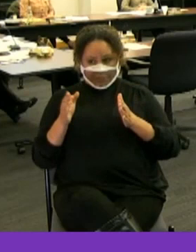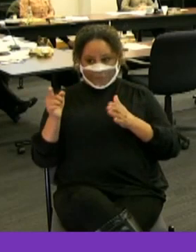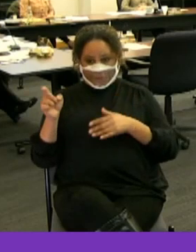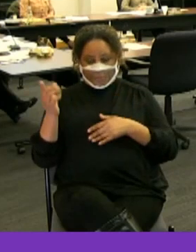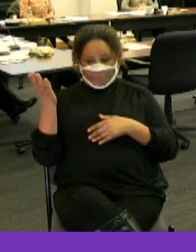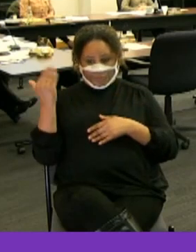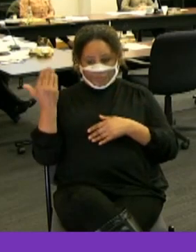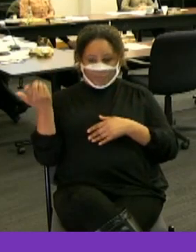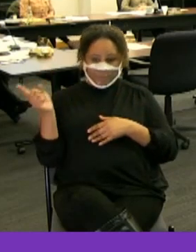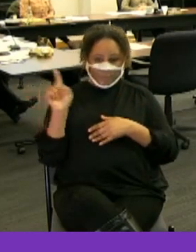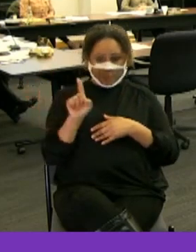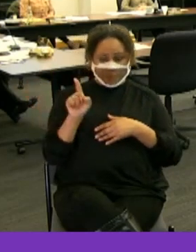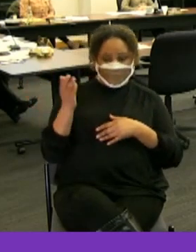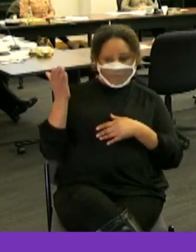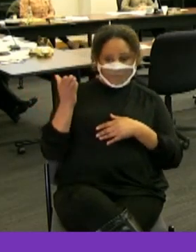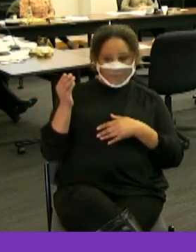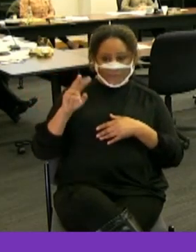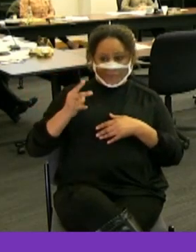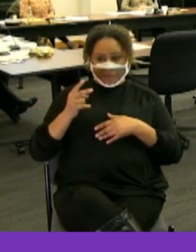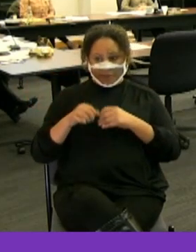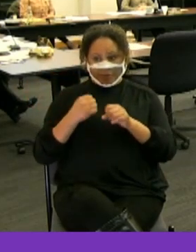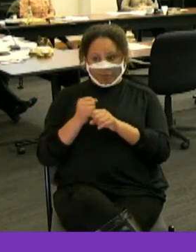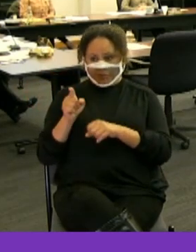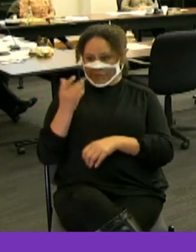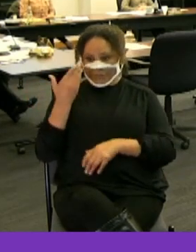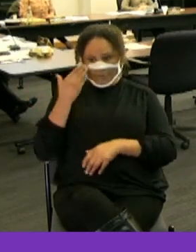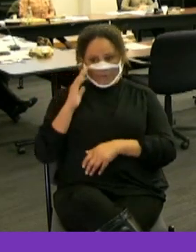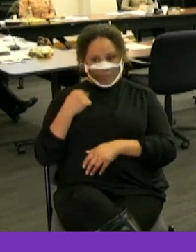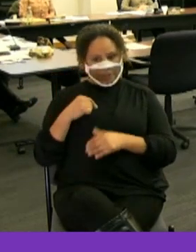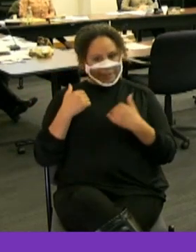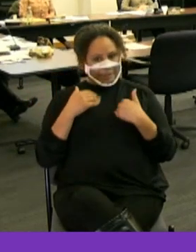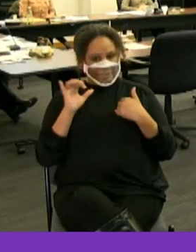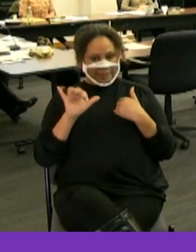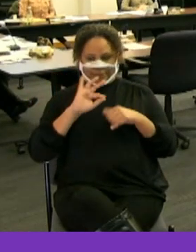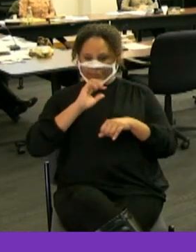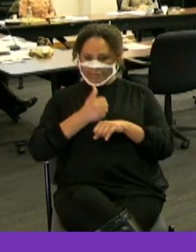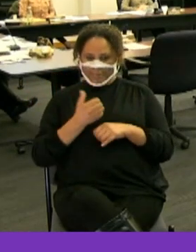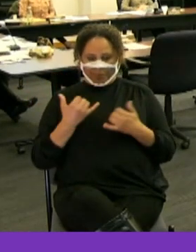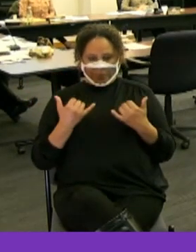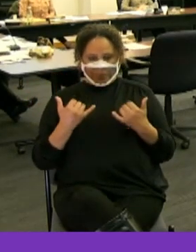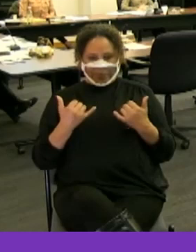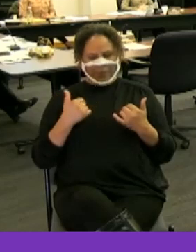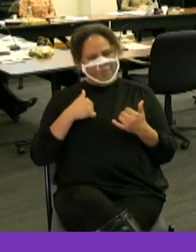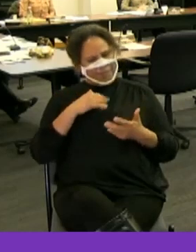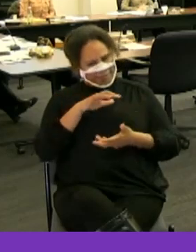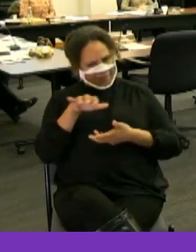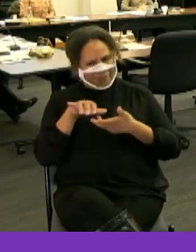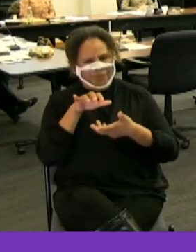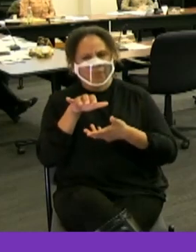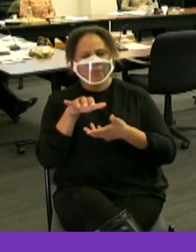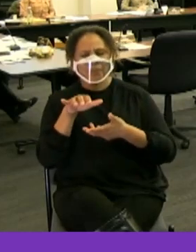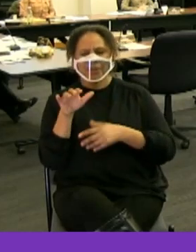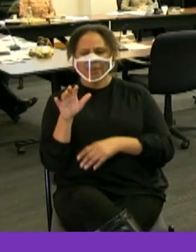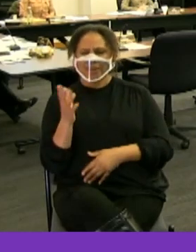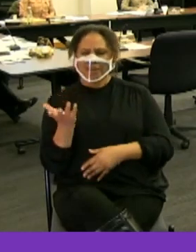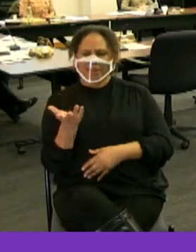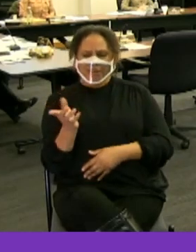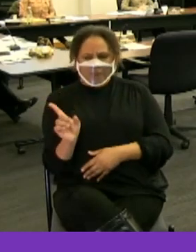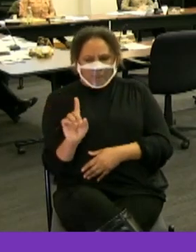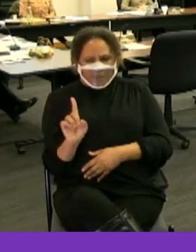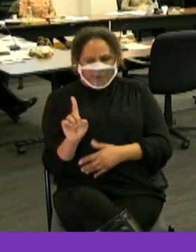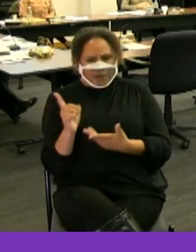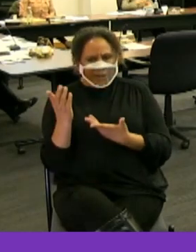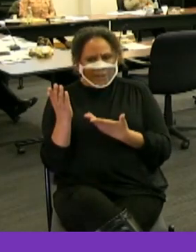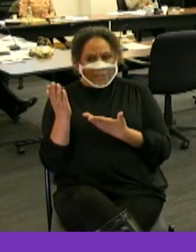speak, who's in her second year, didn't realize we had that. So I guess I'm confused as to where, if